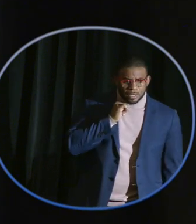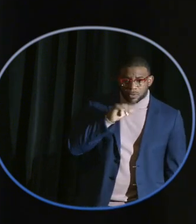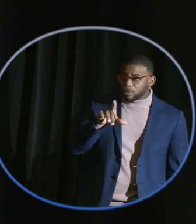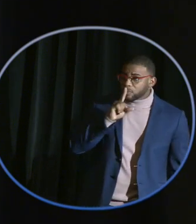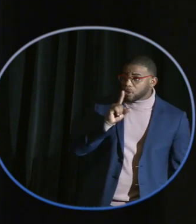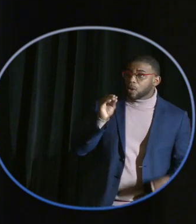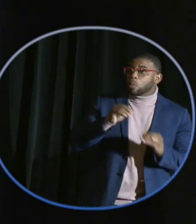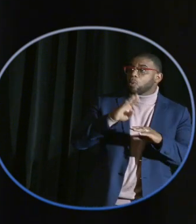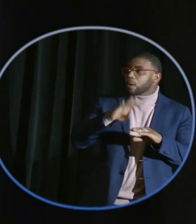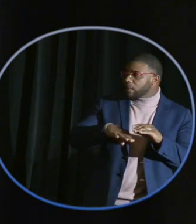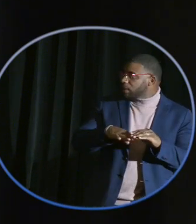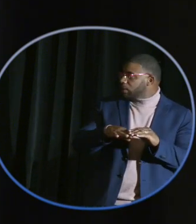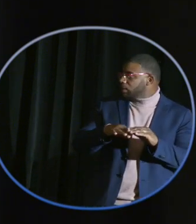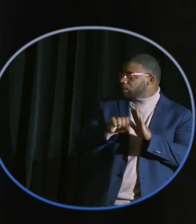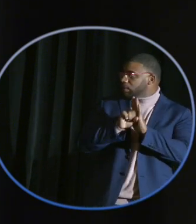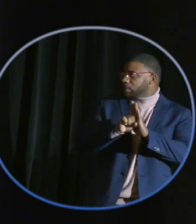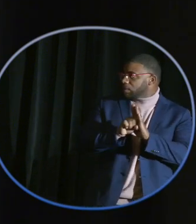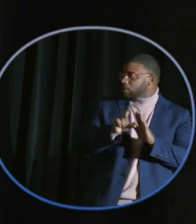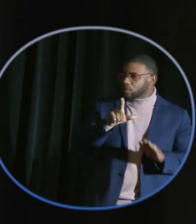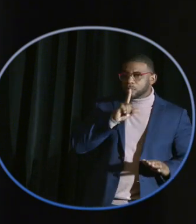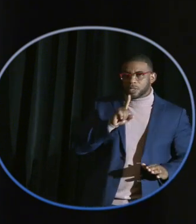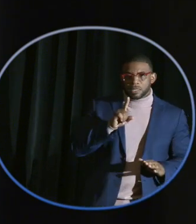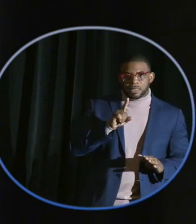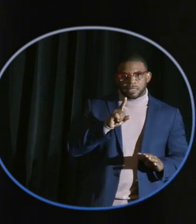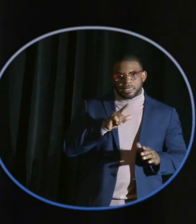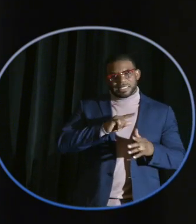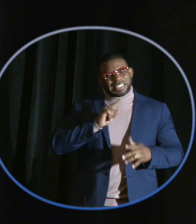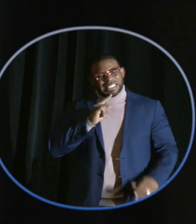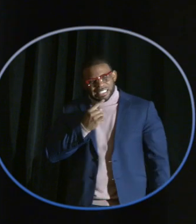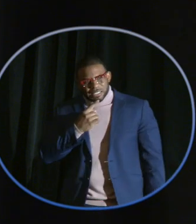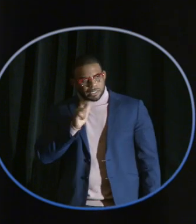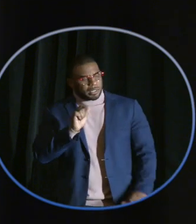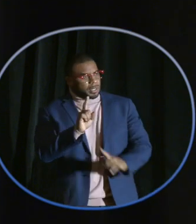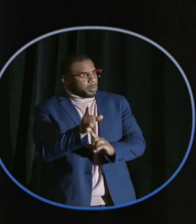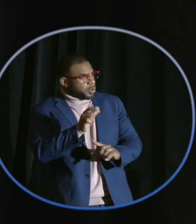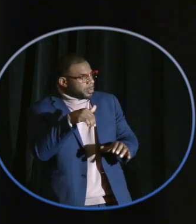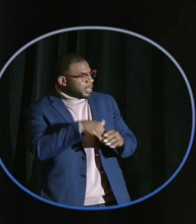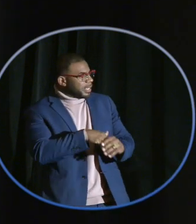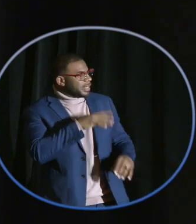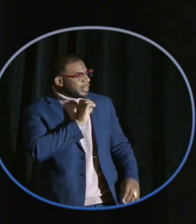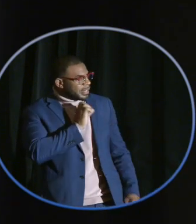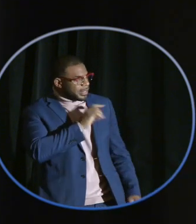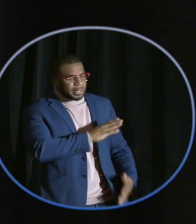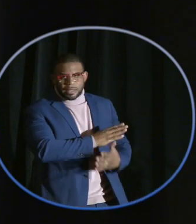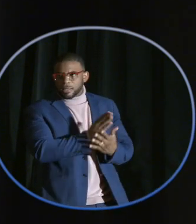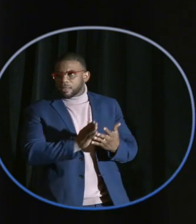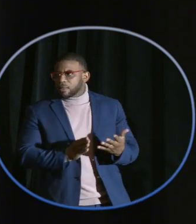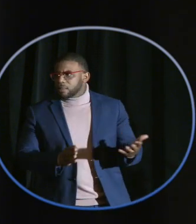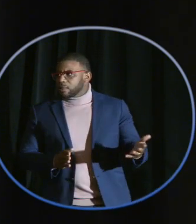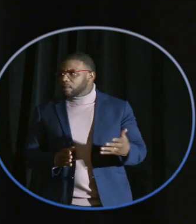would be more than symbolism, but it would be the seriousness of the moment in the age